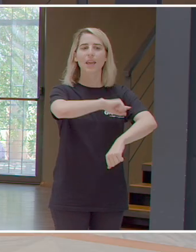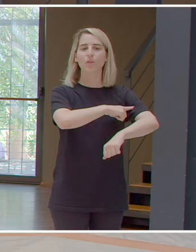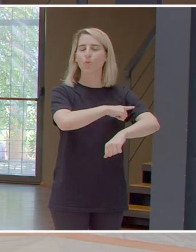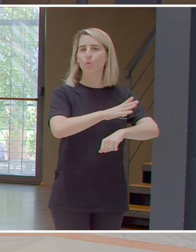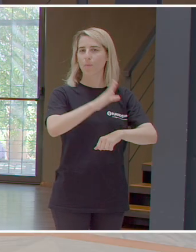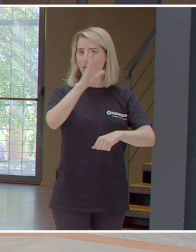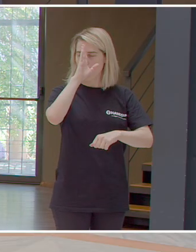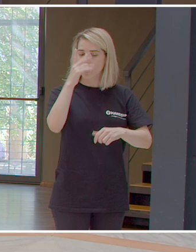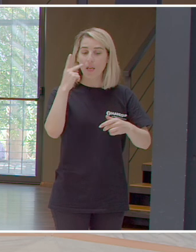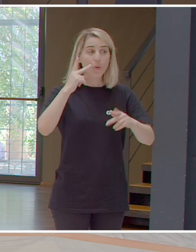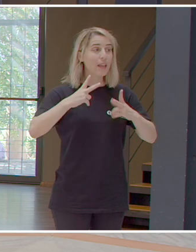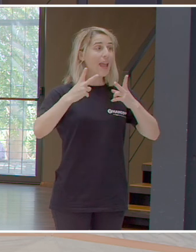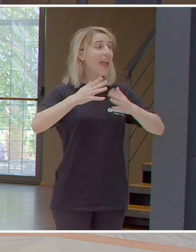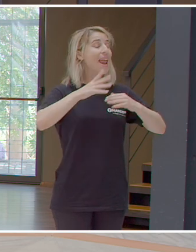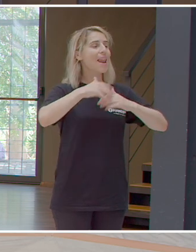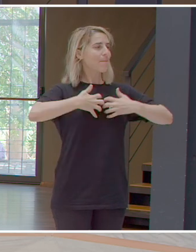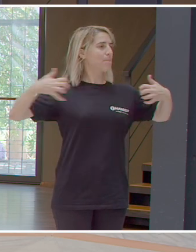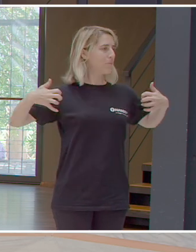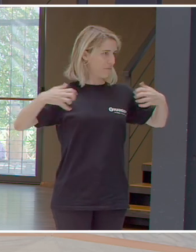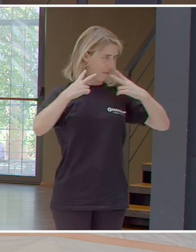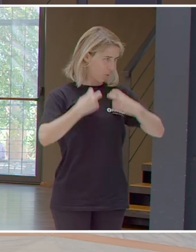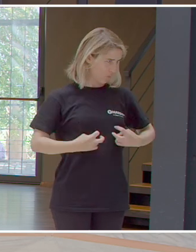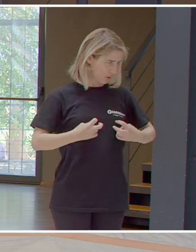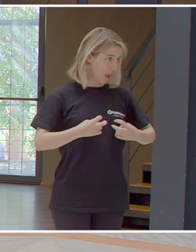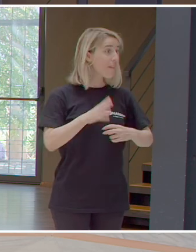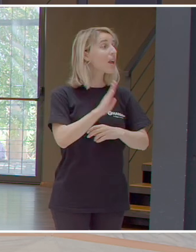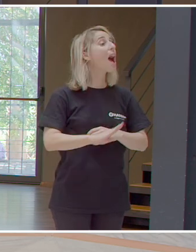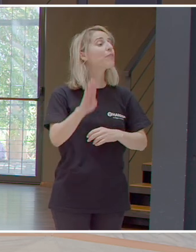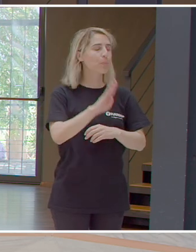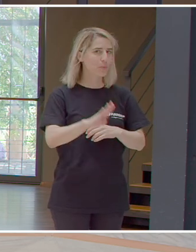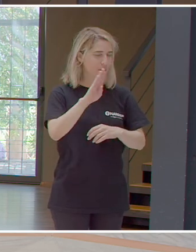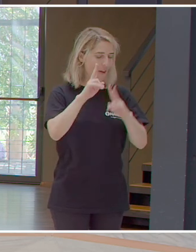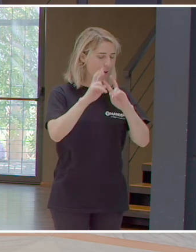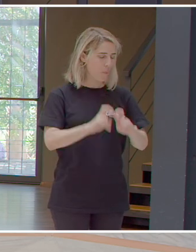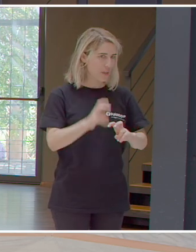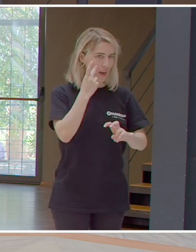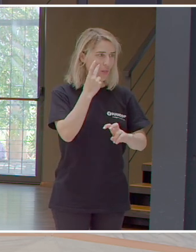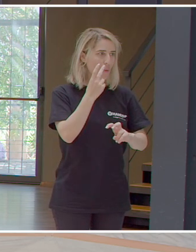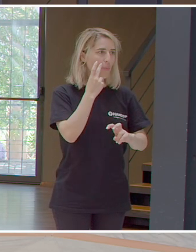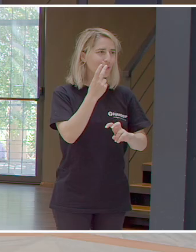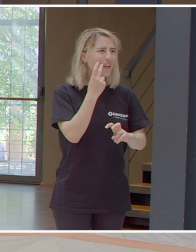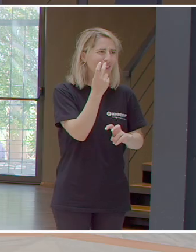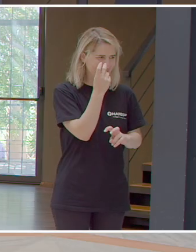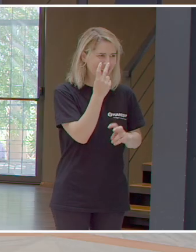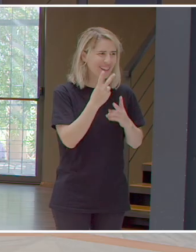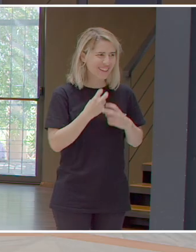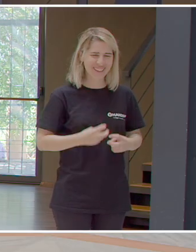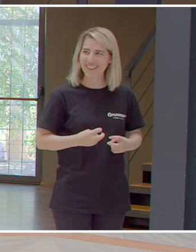is autopsies, I see the manifestation of so many chronic illnesses we're struggling with